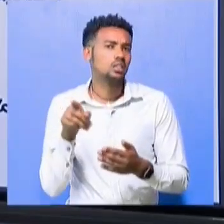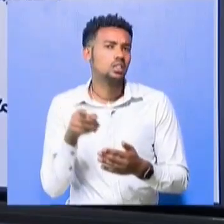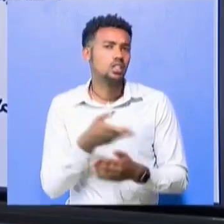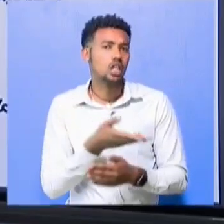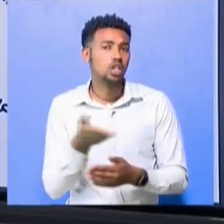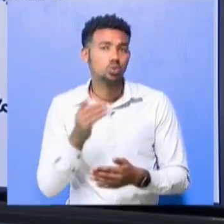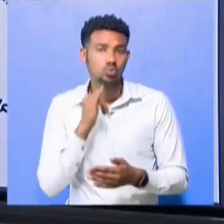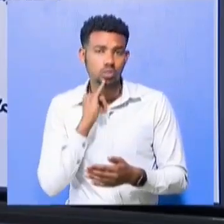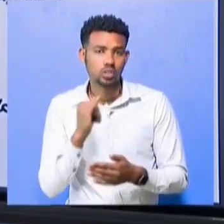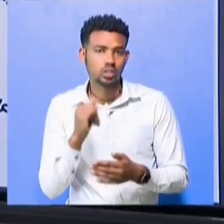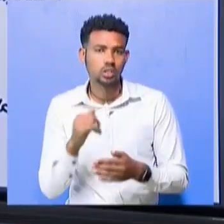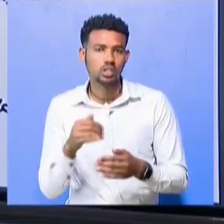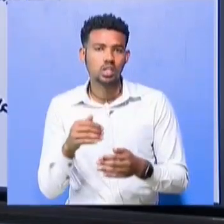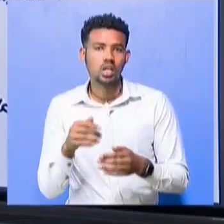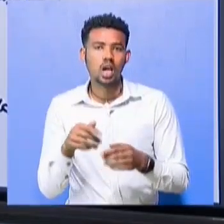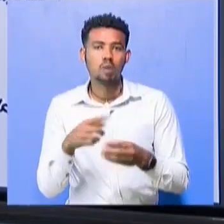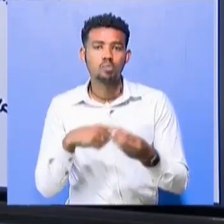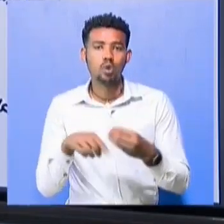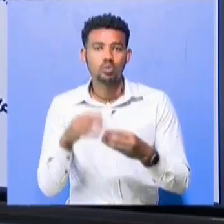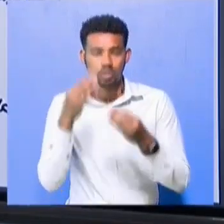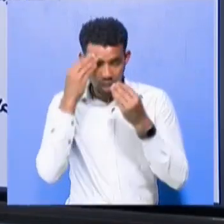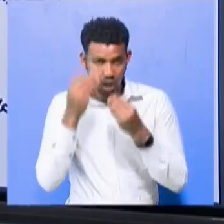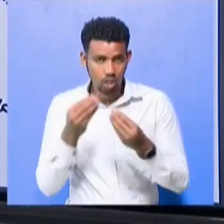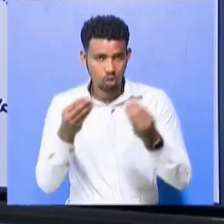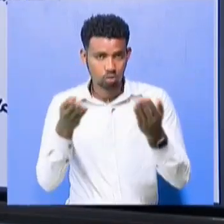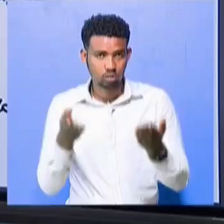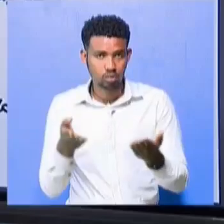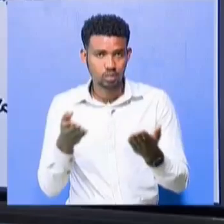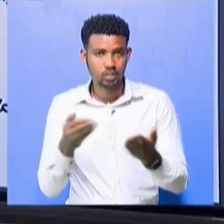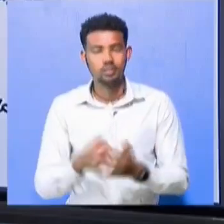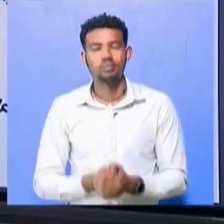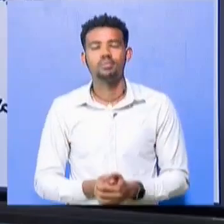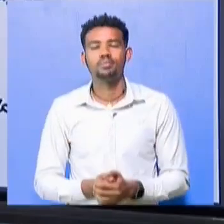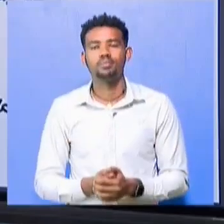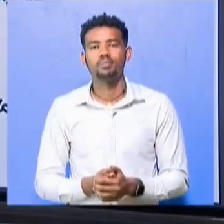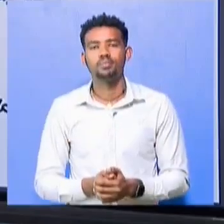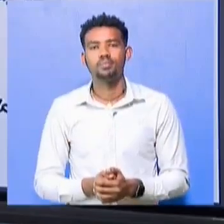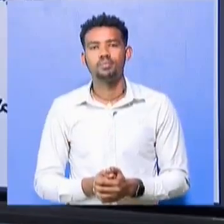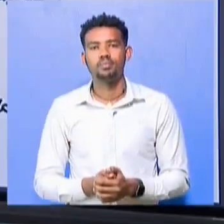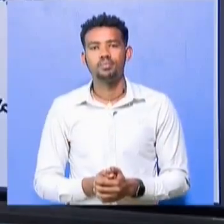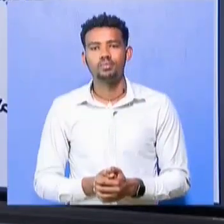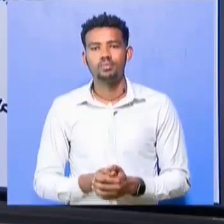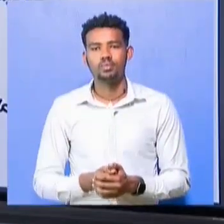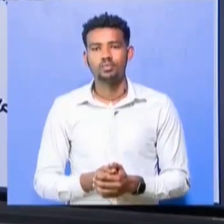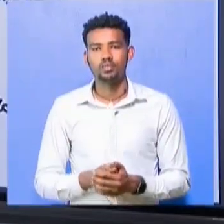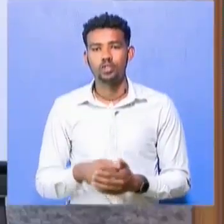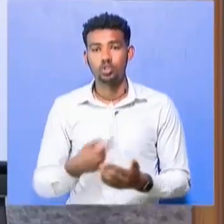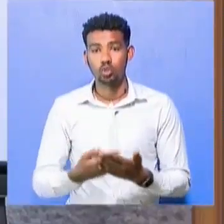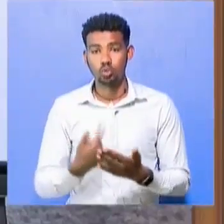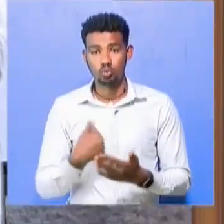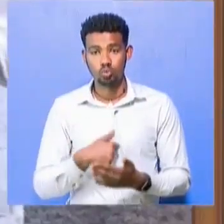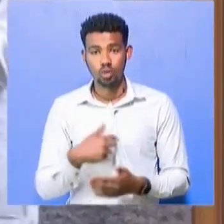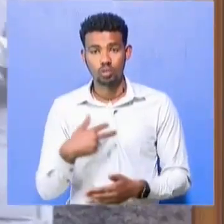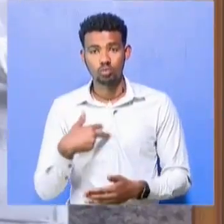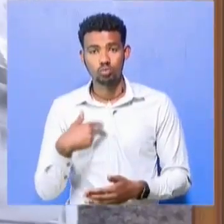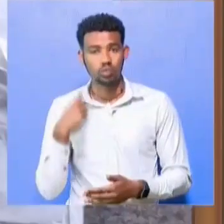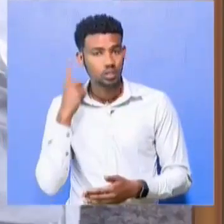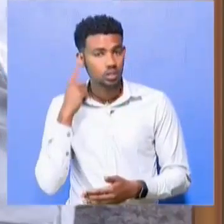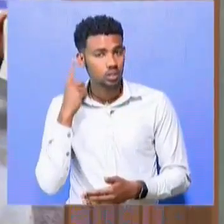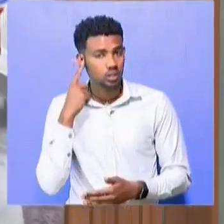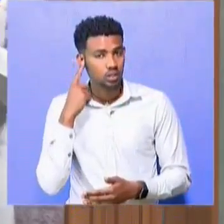already stated about announcement is so as to listen to an